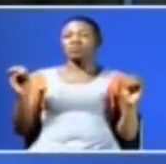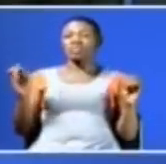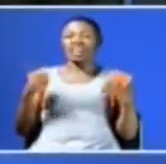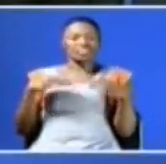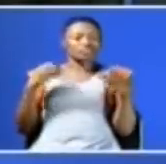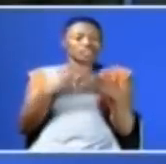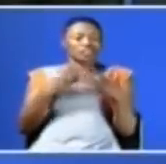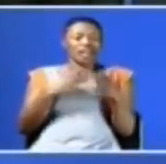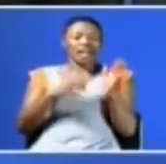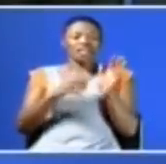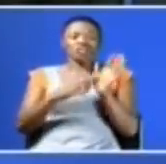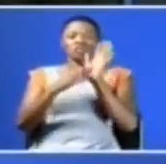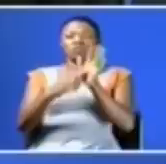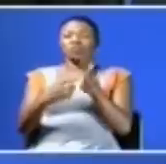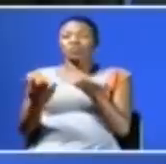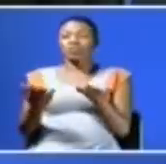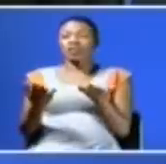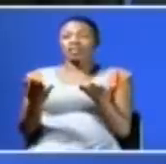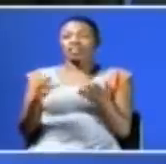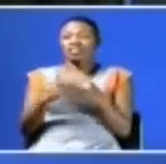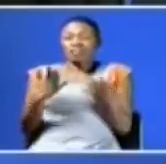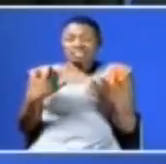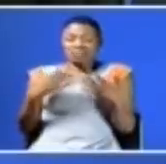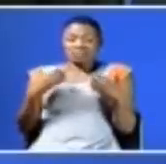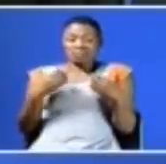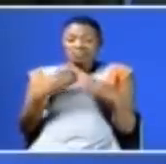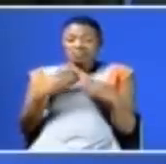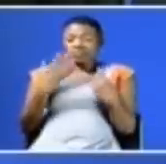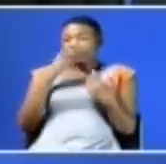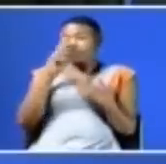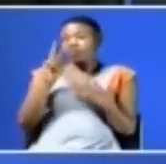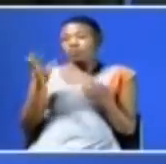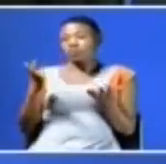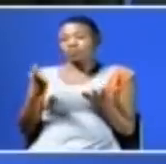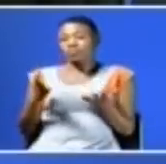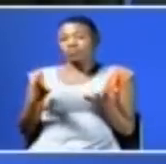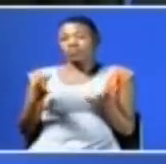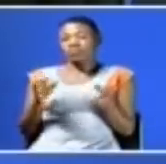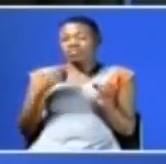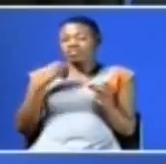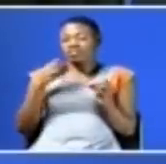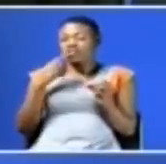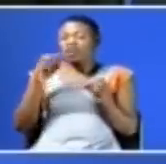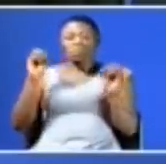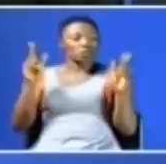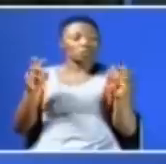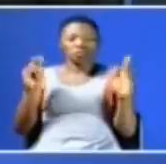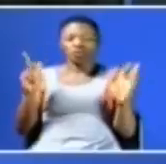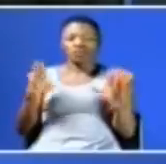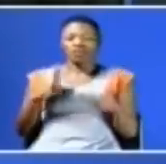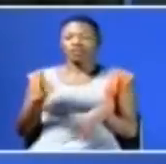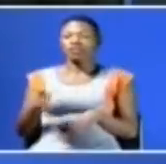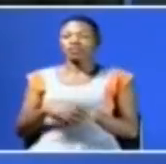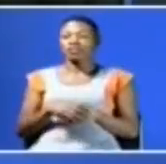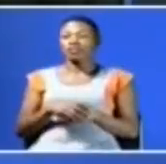these exposures to the point where some of us don't even react anymore to it. You know, you just throw in the towel and say, Bachana night. Well,